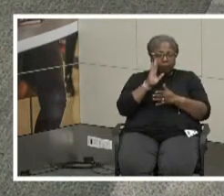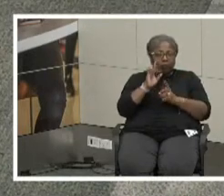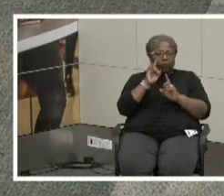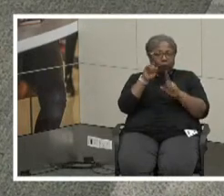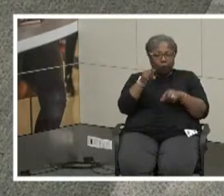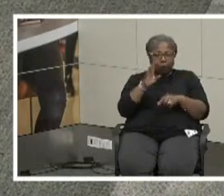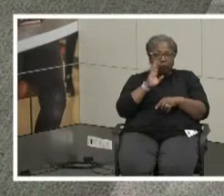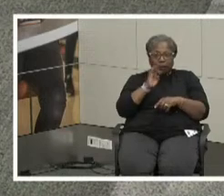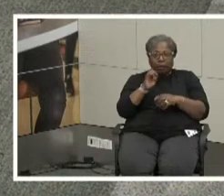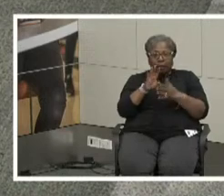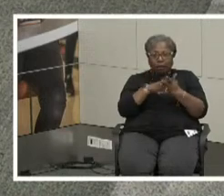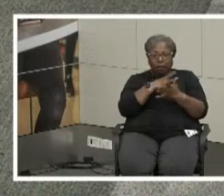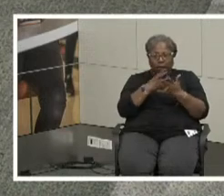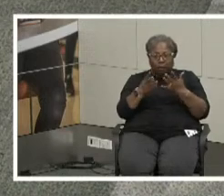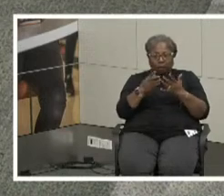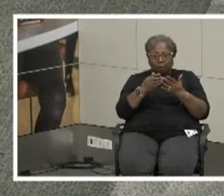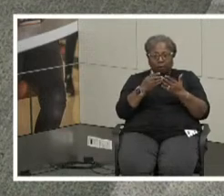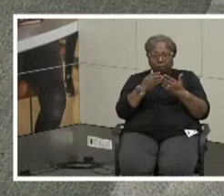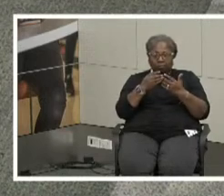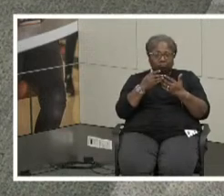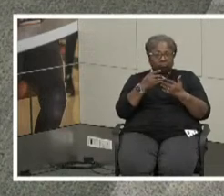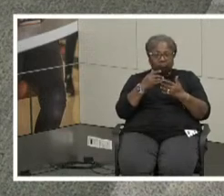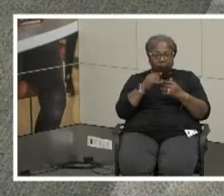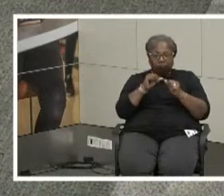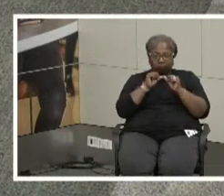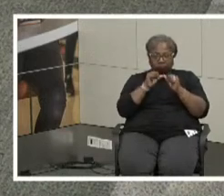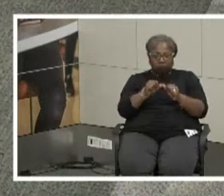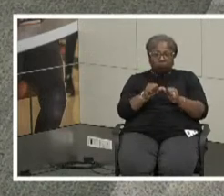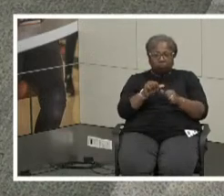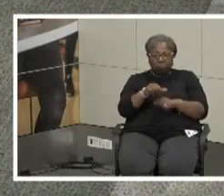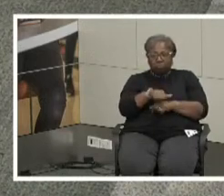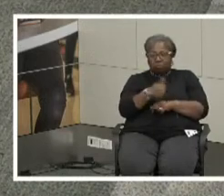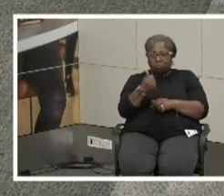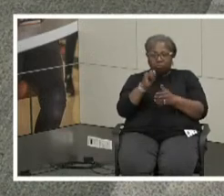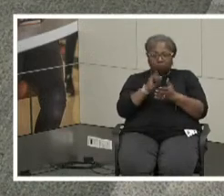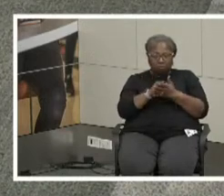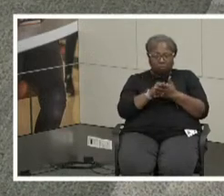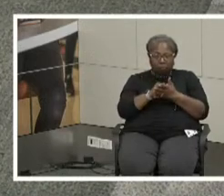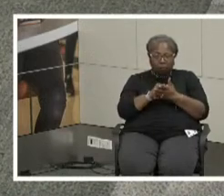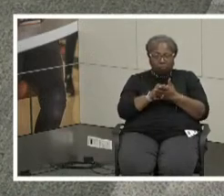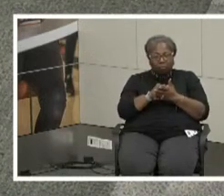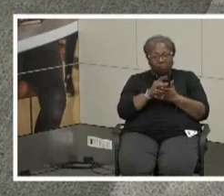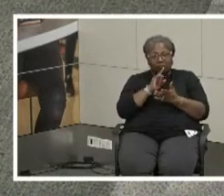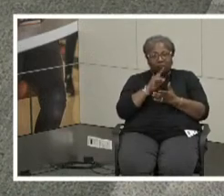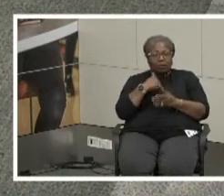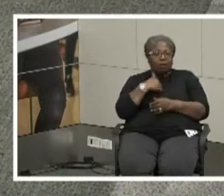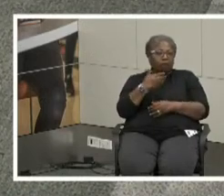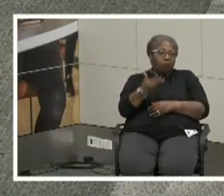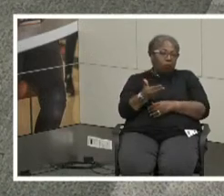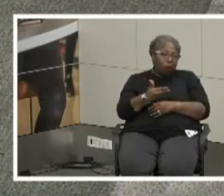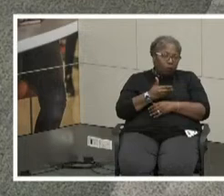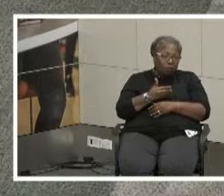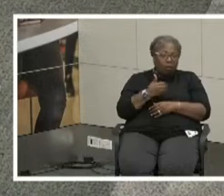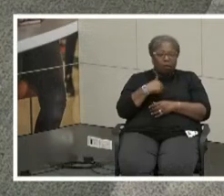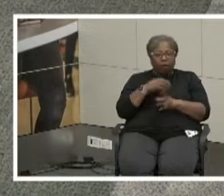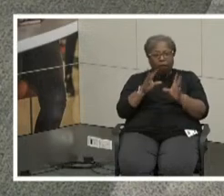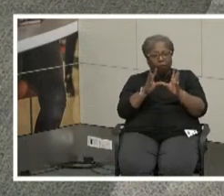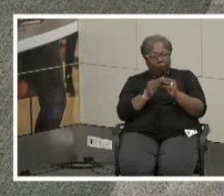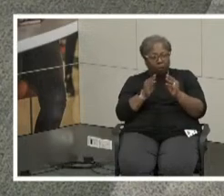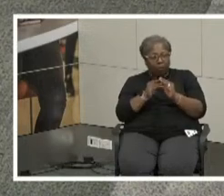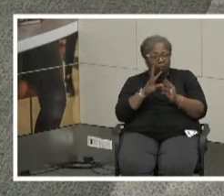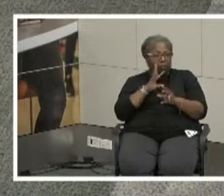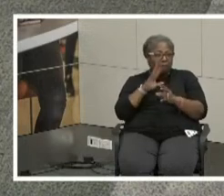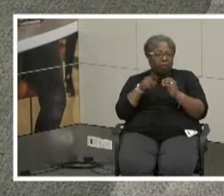it'll be the schedule moving forward and the others that um there's a welcome there sessions